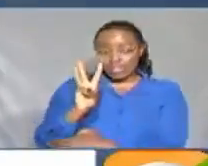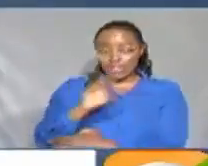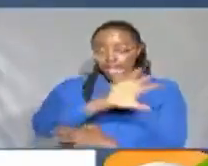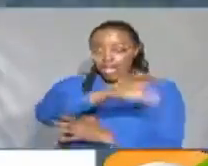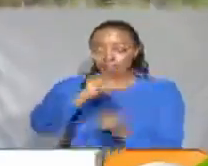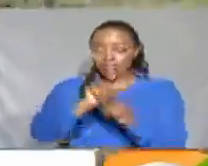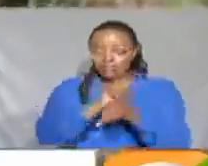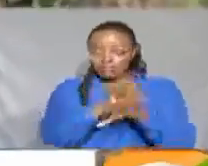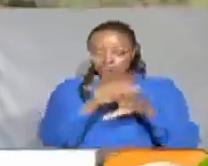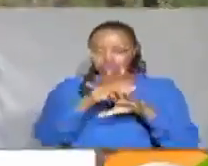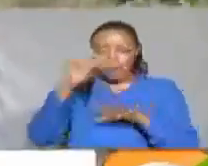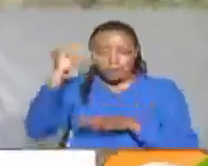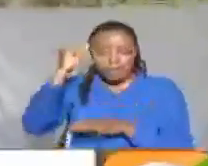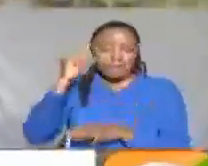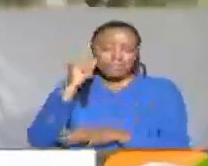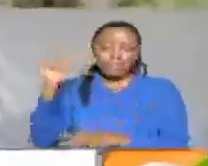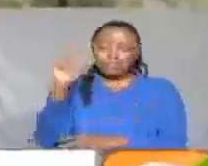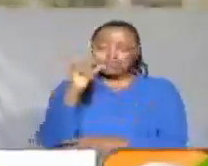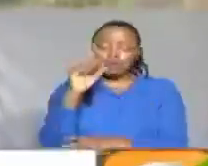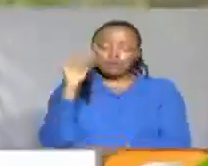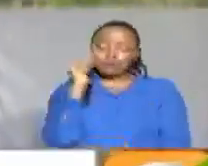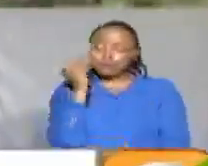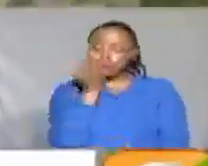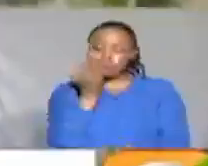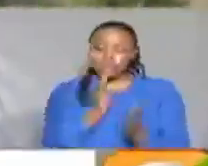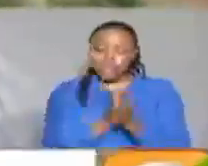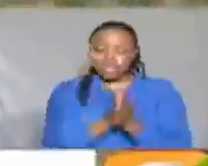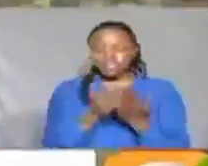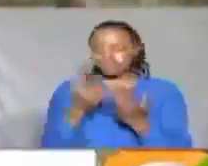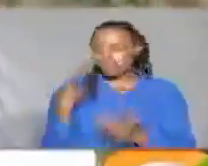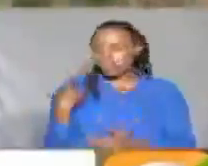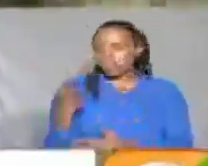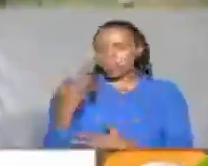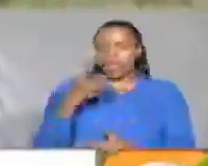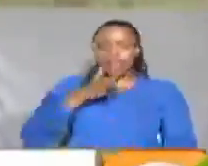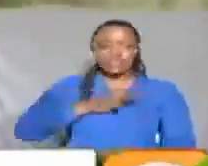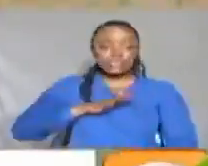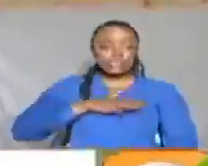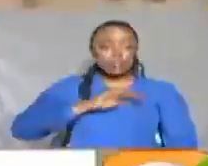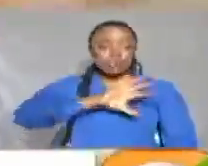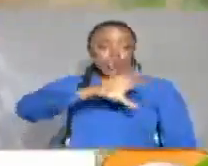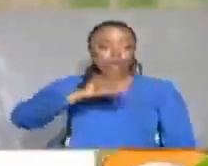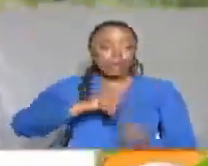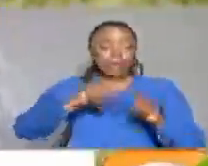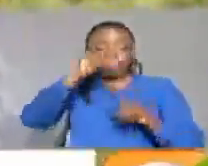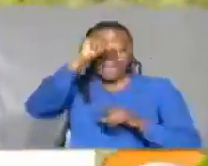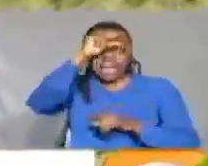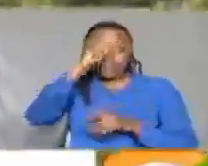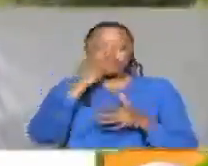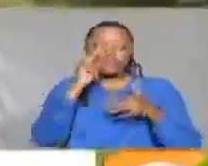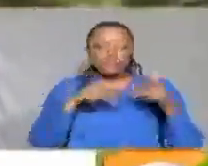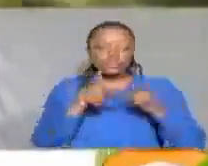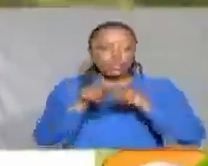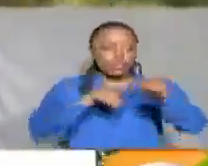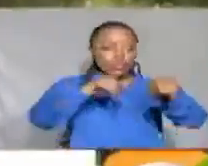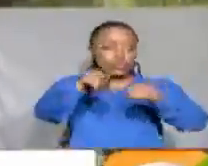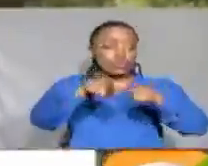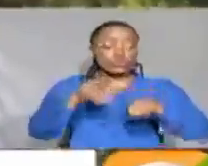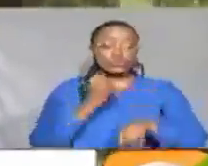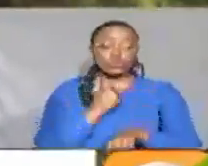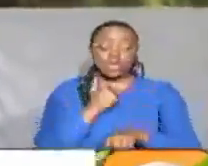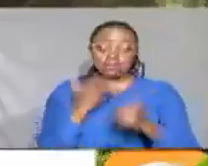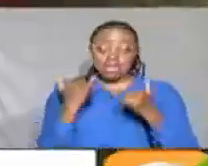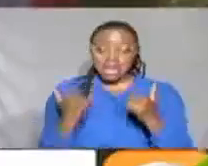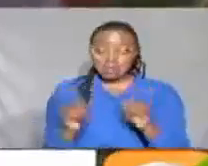to Marsabit, Garissa, Isiolo, and more recently Samburu. But the government says it is in control and has so